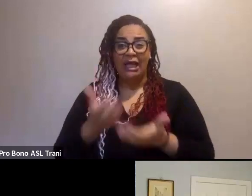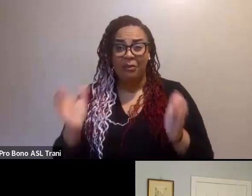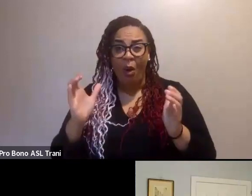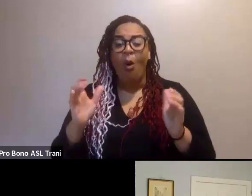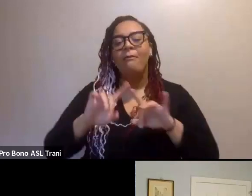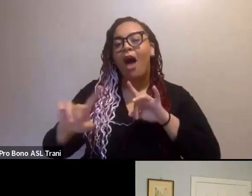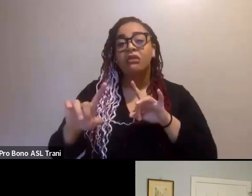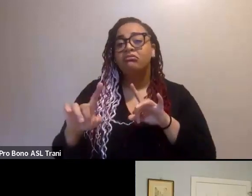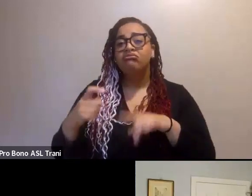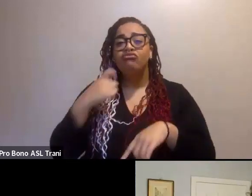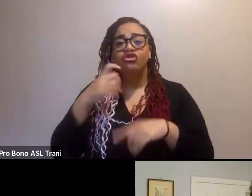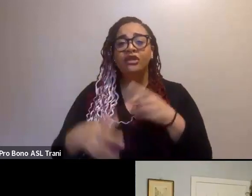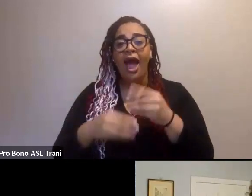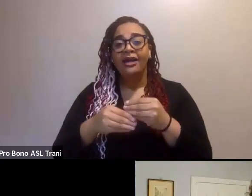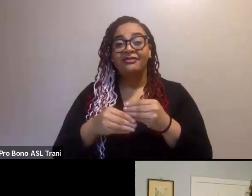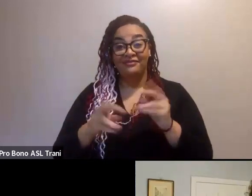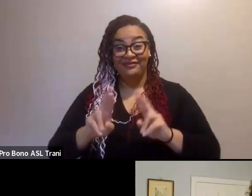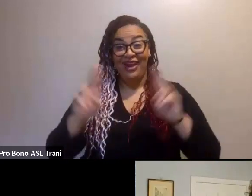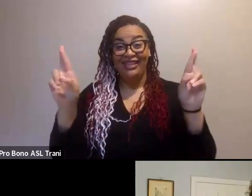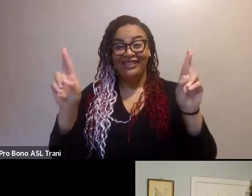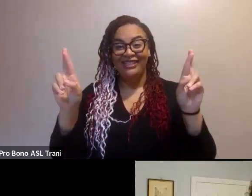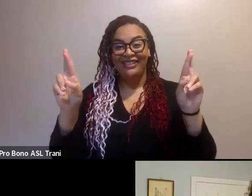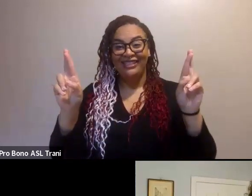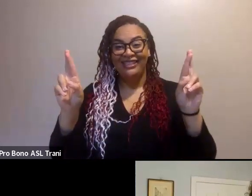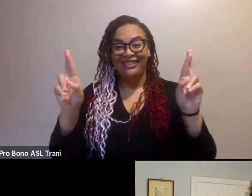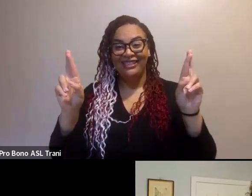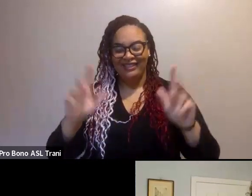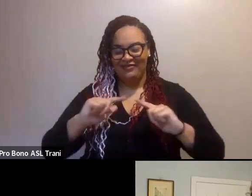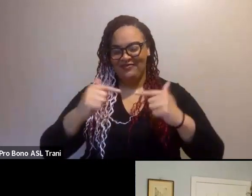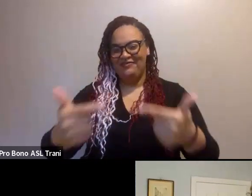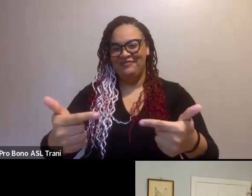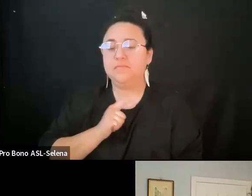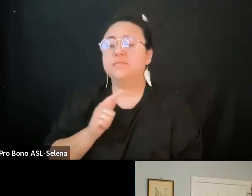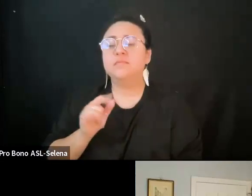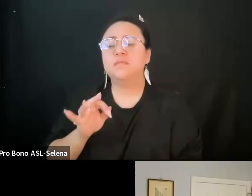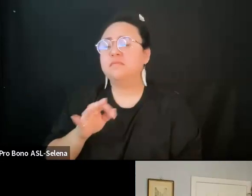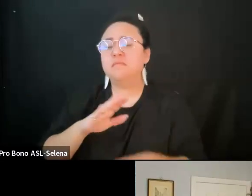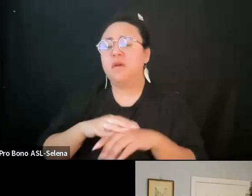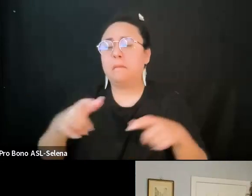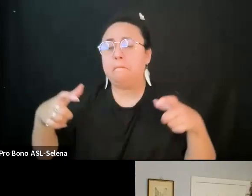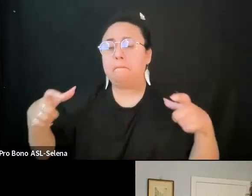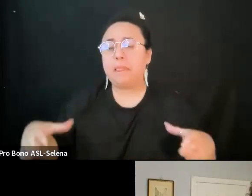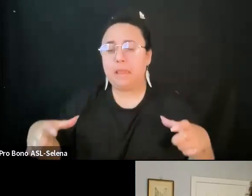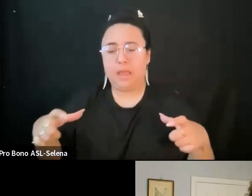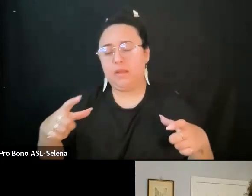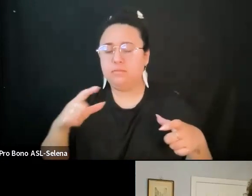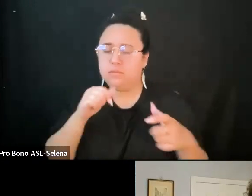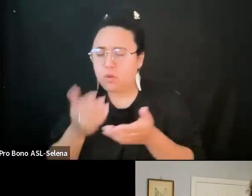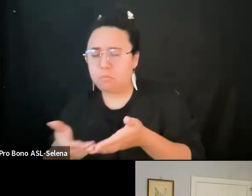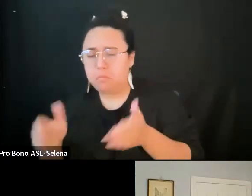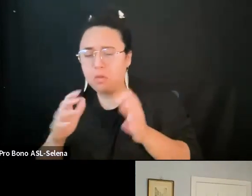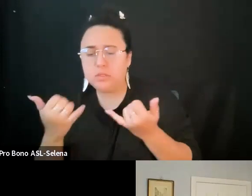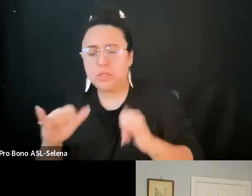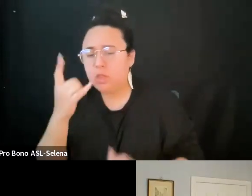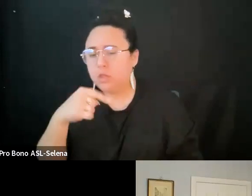in there. Ta-da. Even just on a plate, it's absolutely beautiful, just like that. Right? It is a